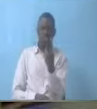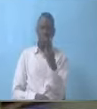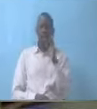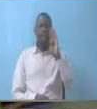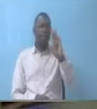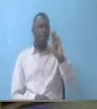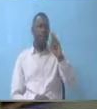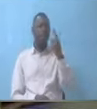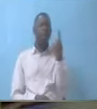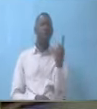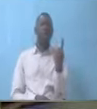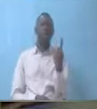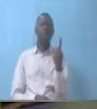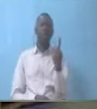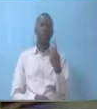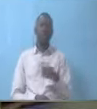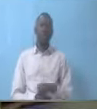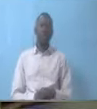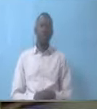B1